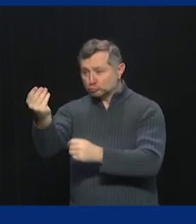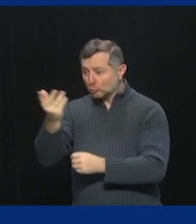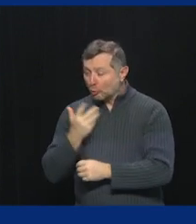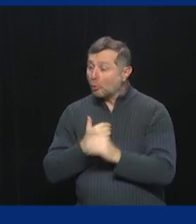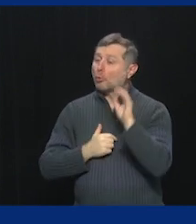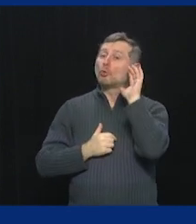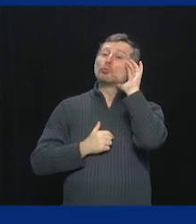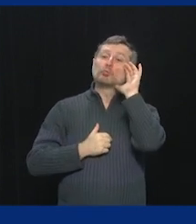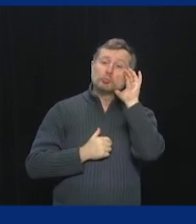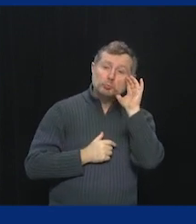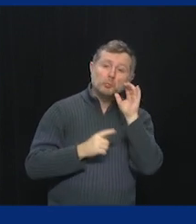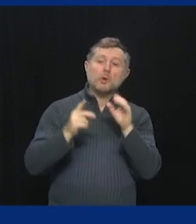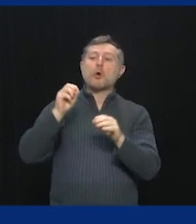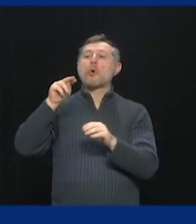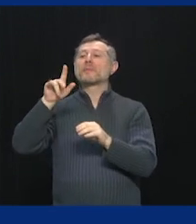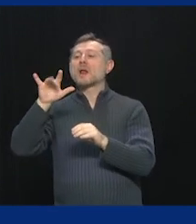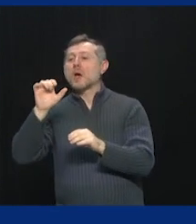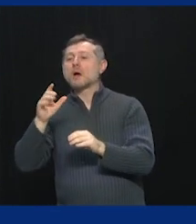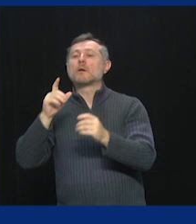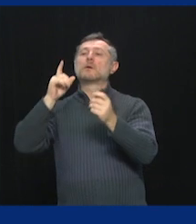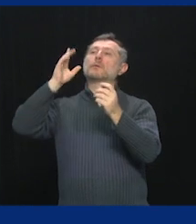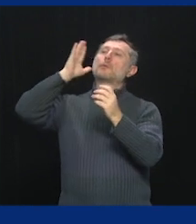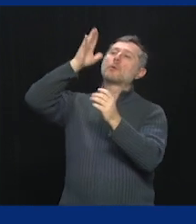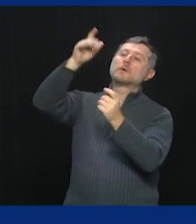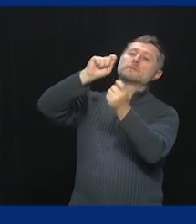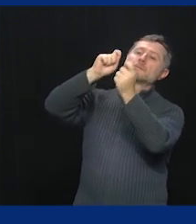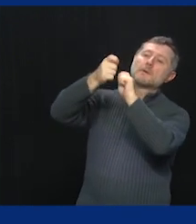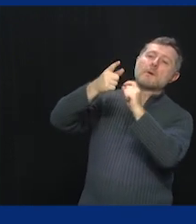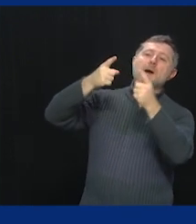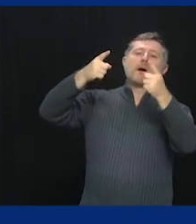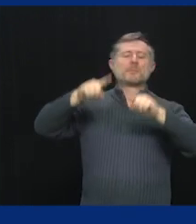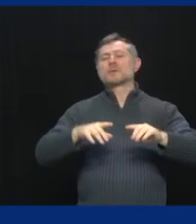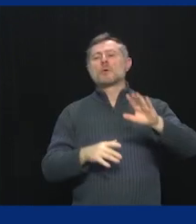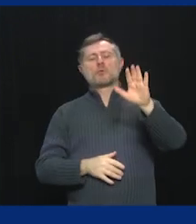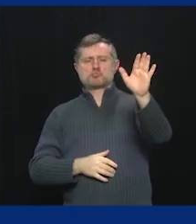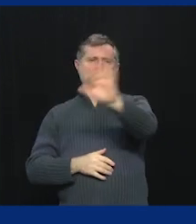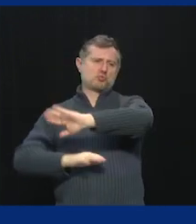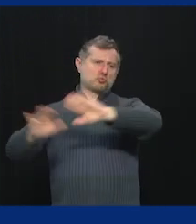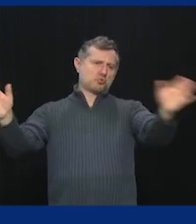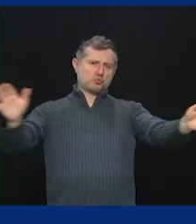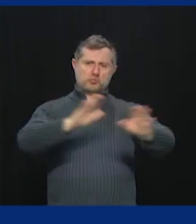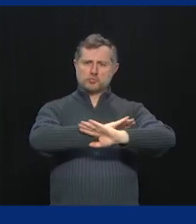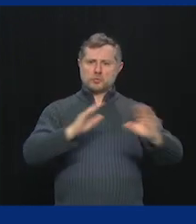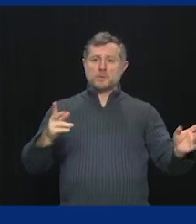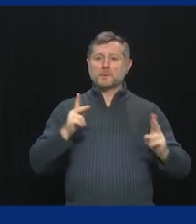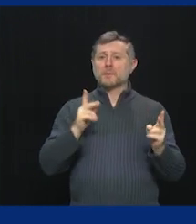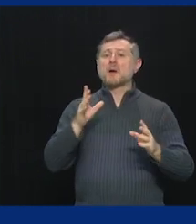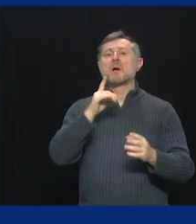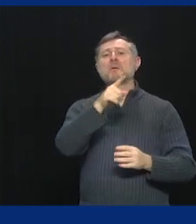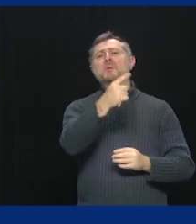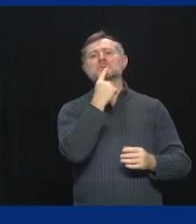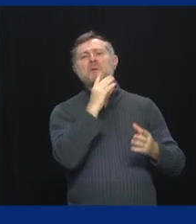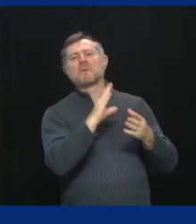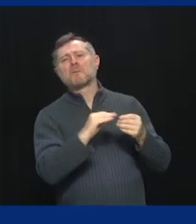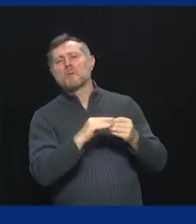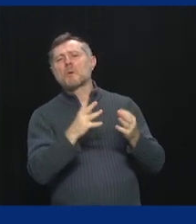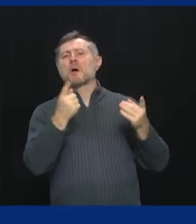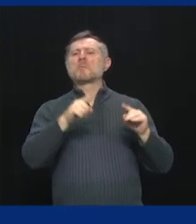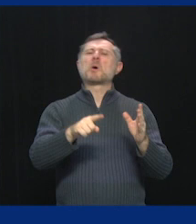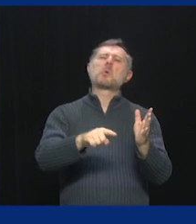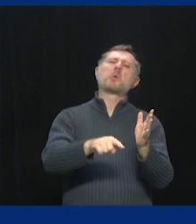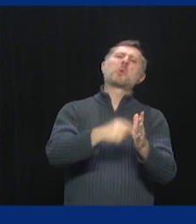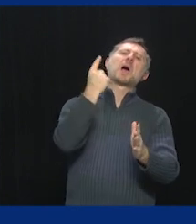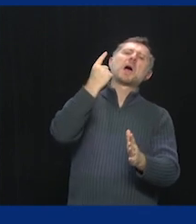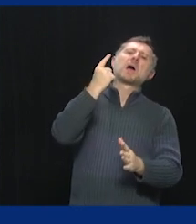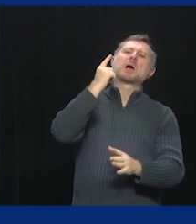change effect on our weather is in the future. I'm not going to have someone tell me that these events are every 100 years, 500